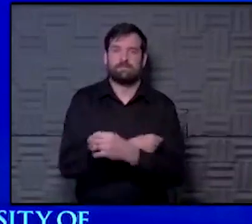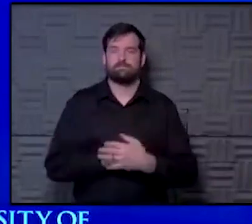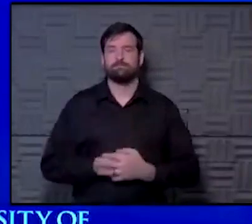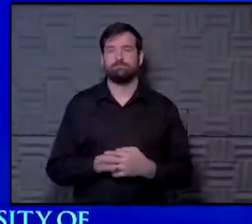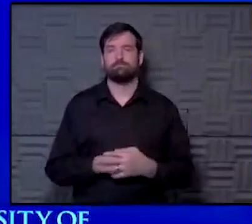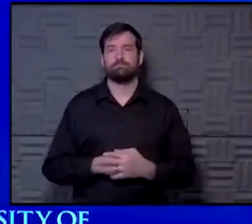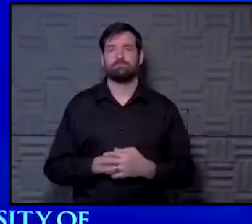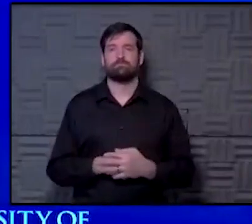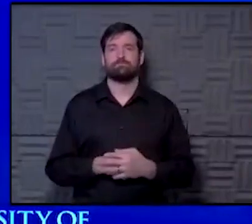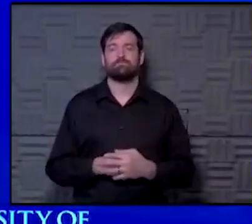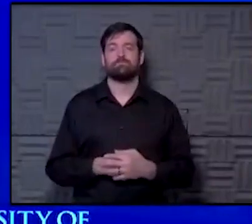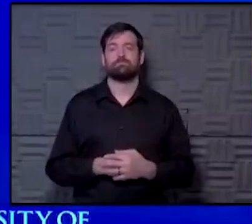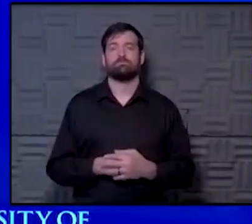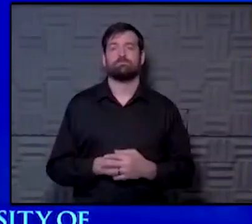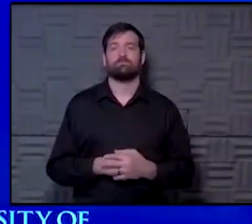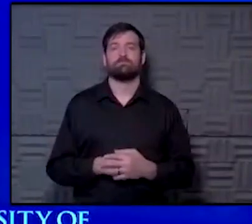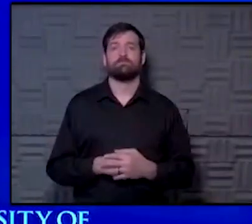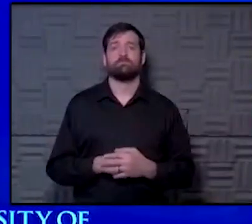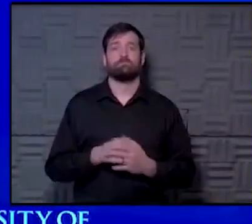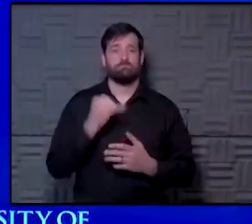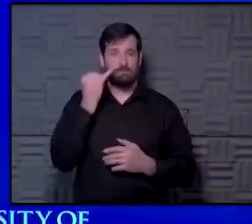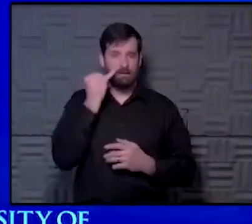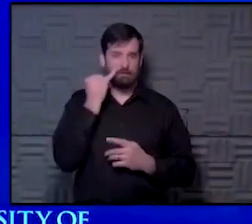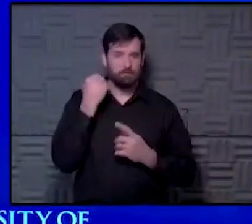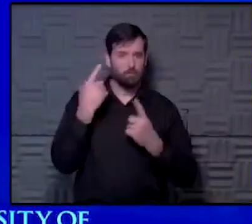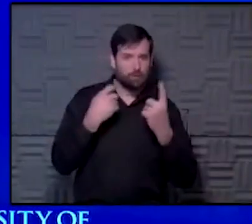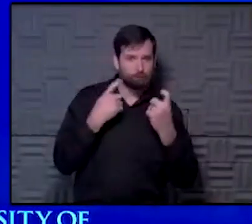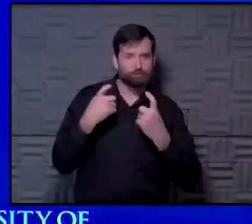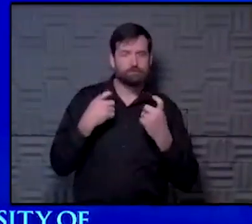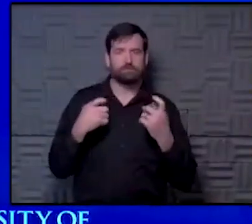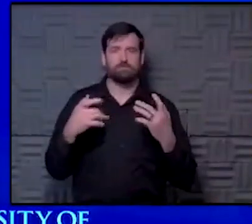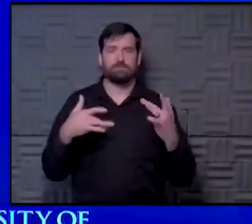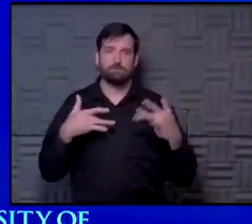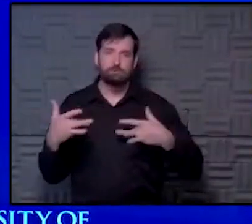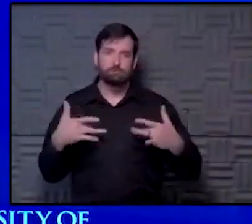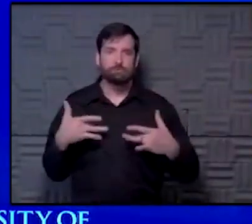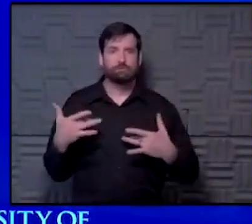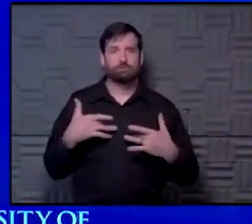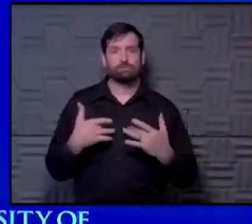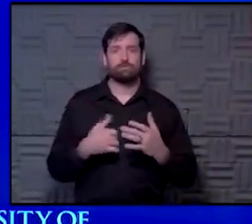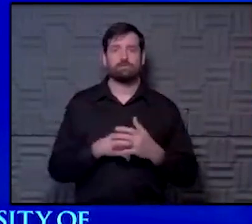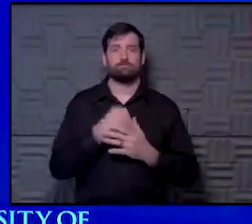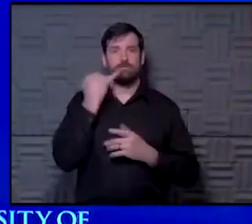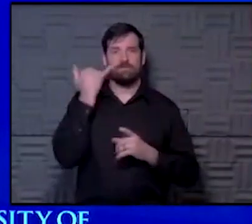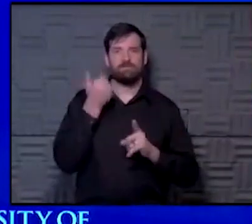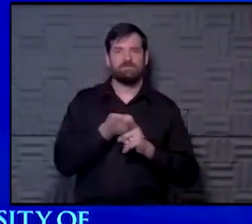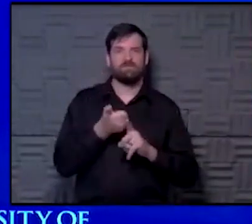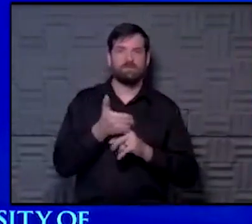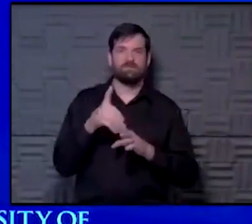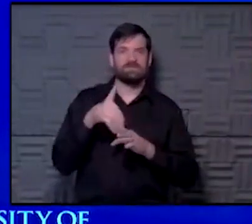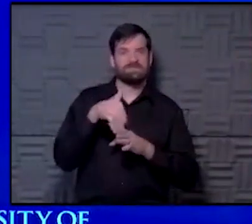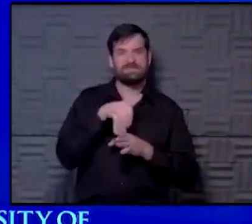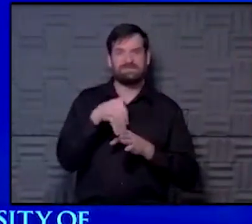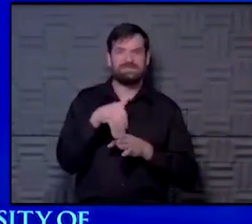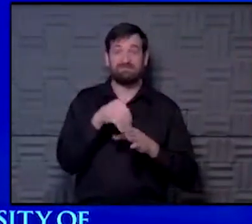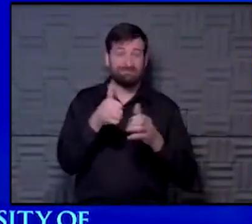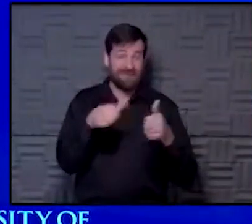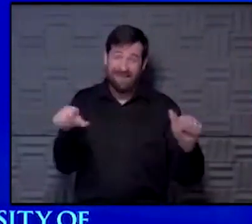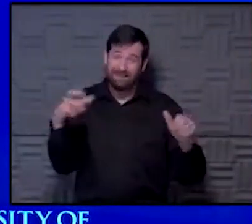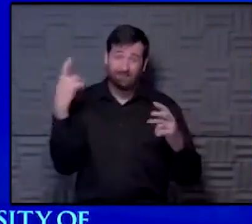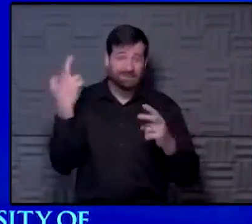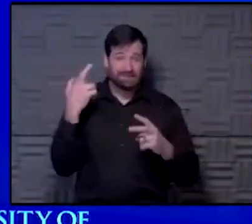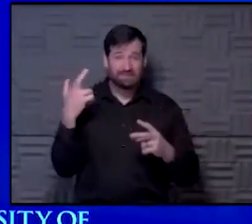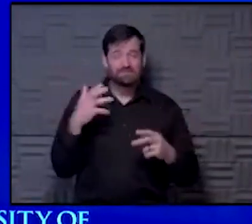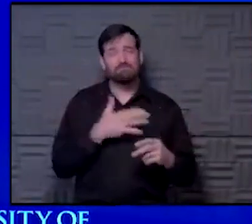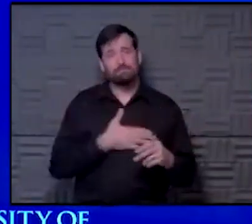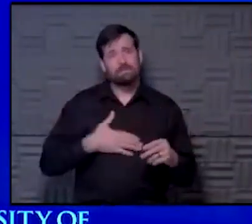now. And so if you have questions or concerns, if you're on the fence still for any reason, please